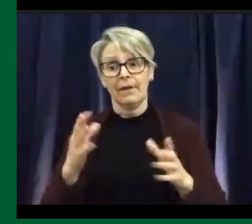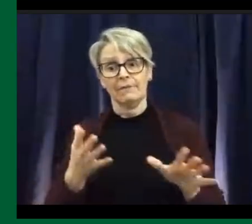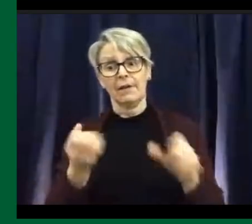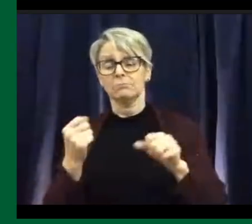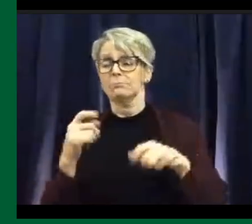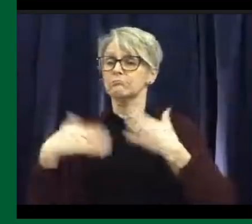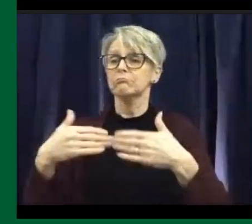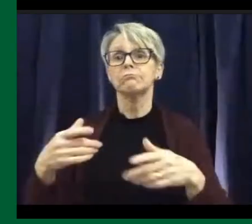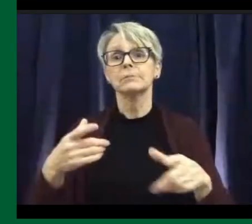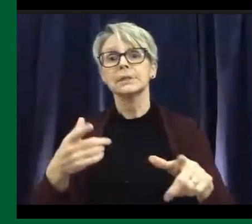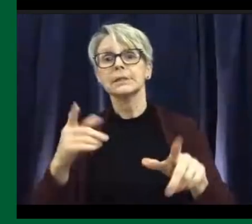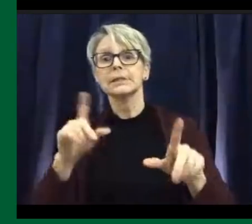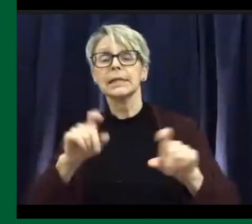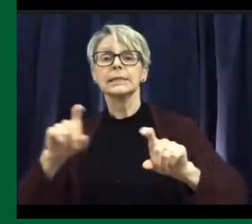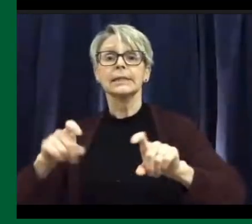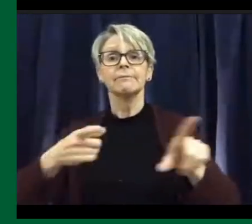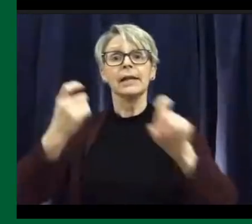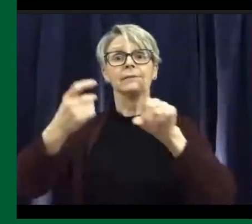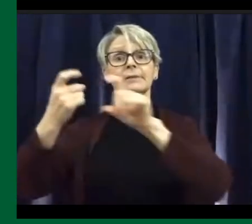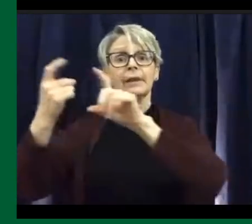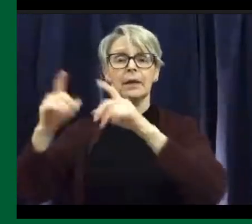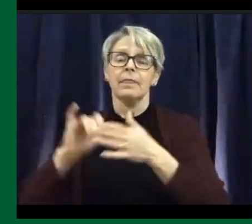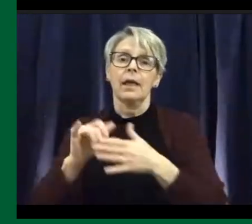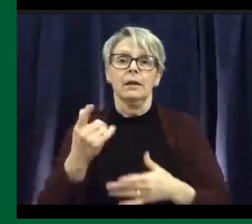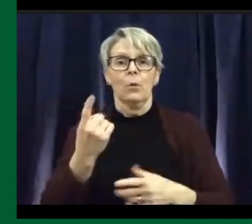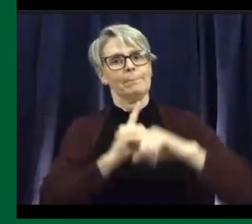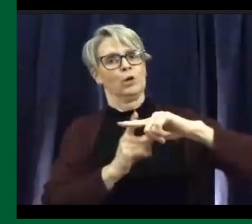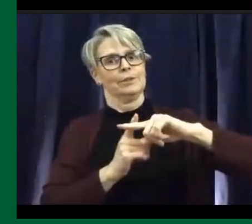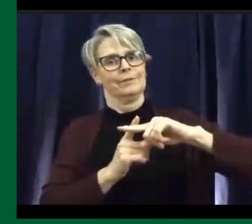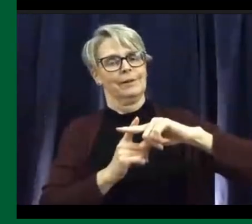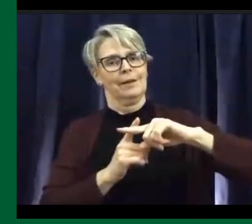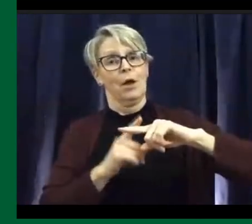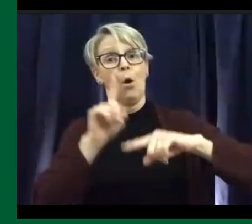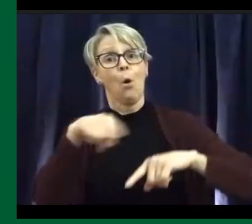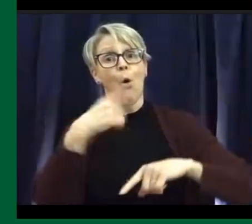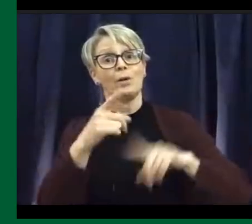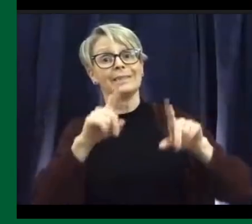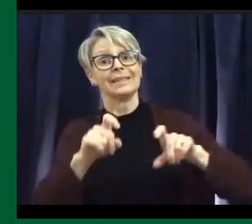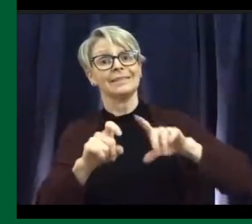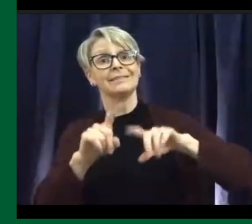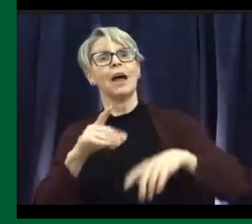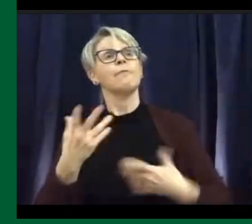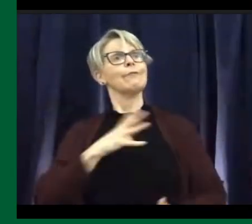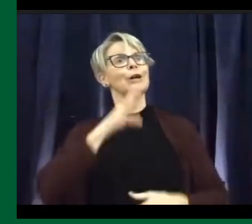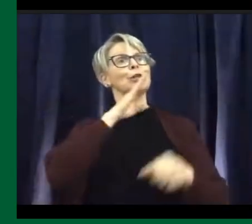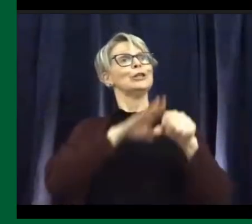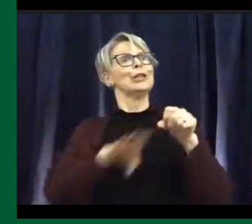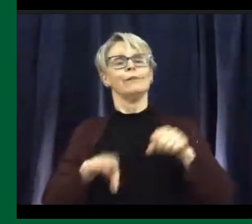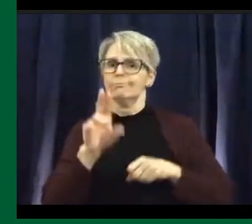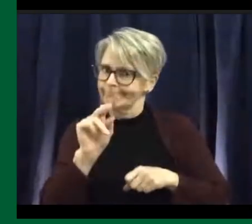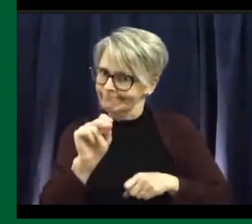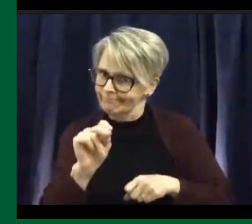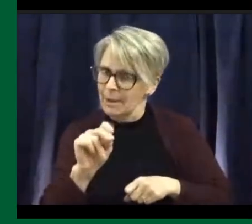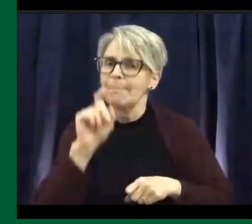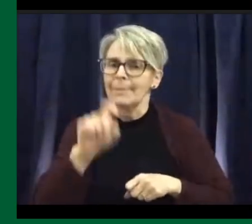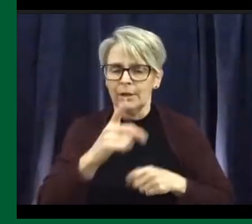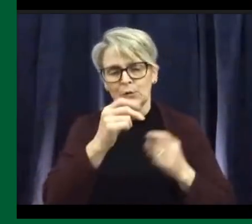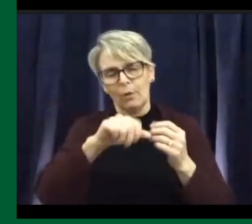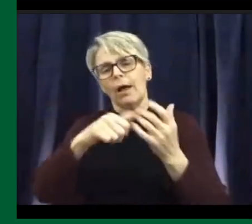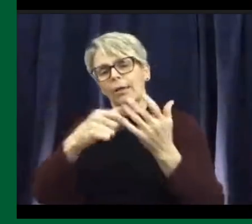thing. But it's just one layer of all the other things we need to continue to practice. Follow-up question,